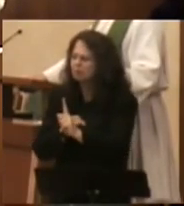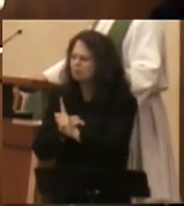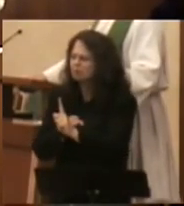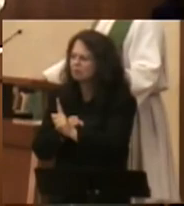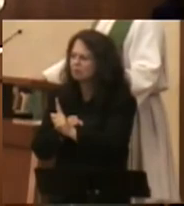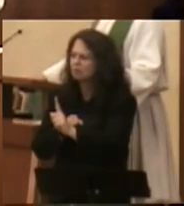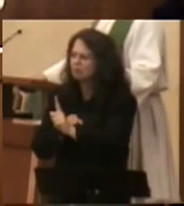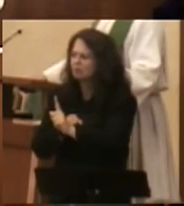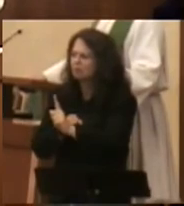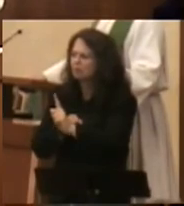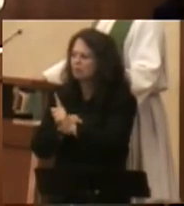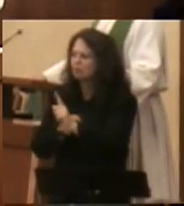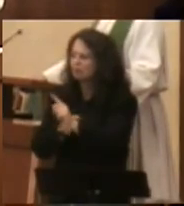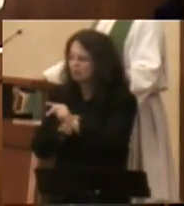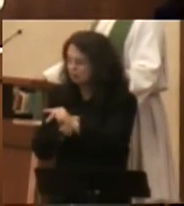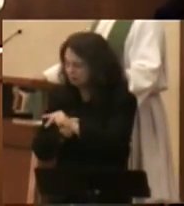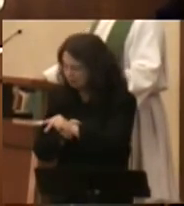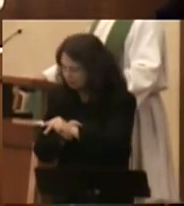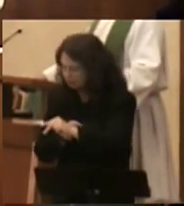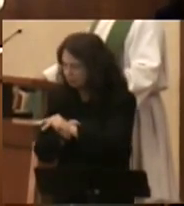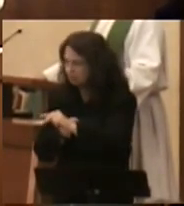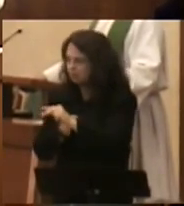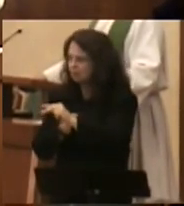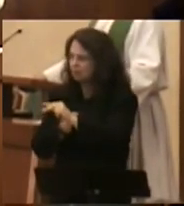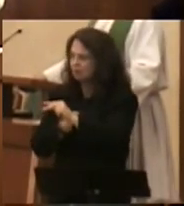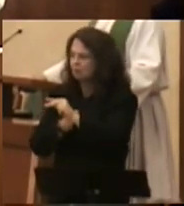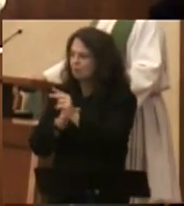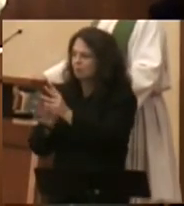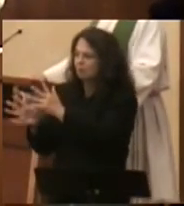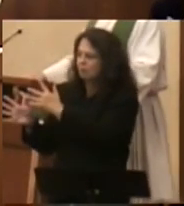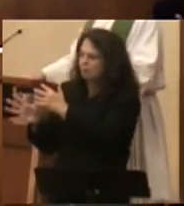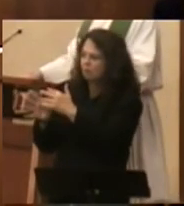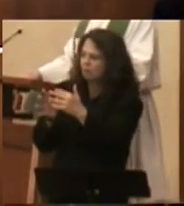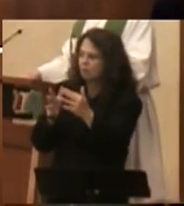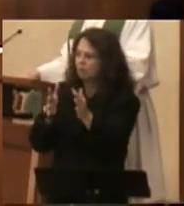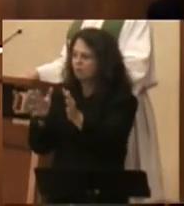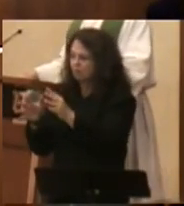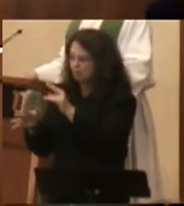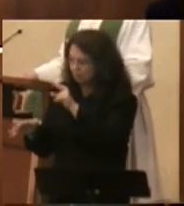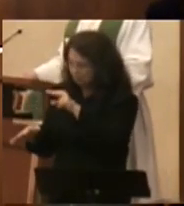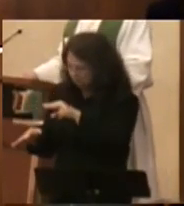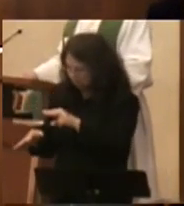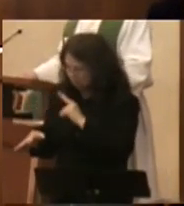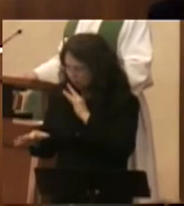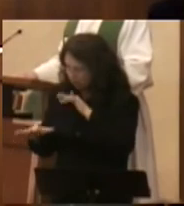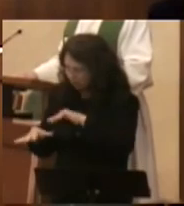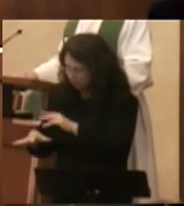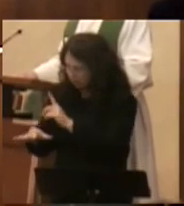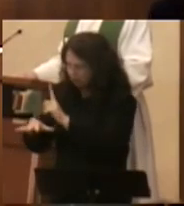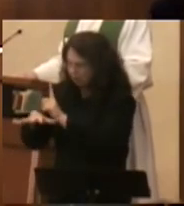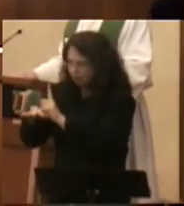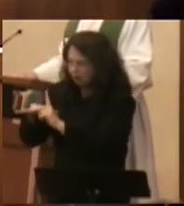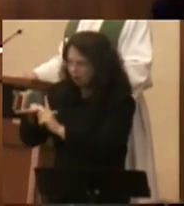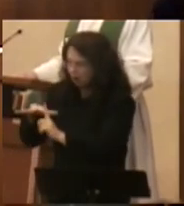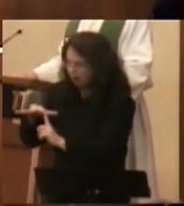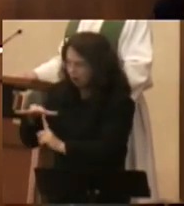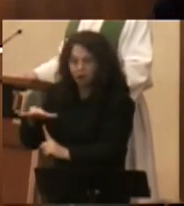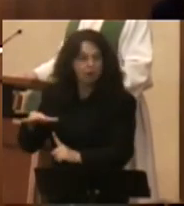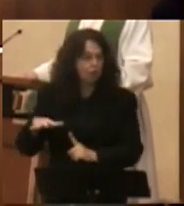But when he noticed the strong wind beginning to sink, he cried out, "Lord, save